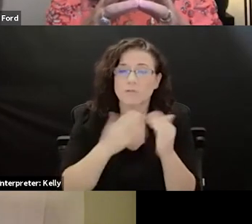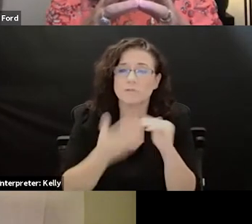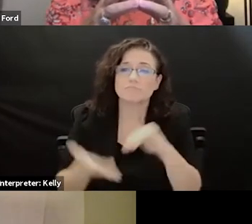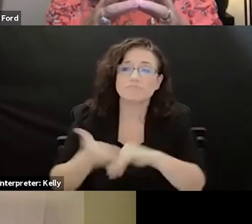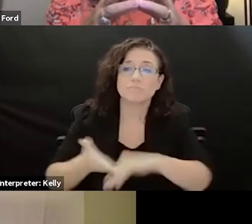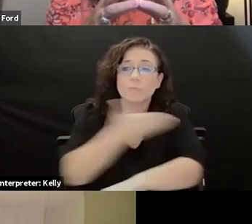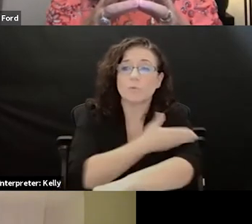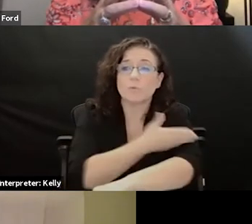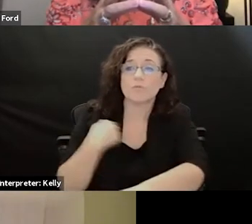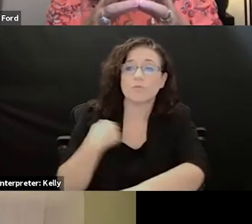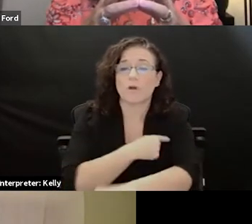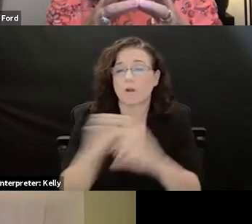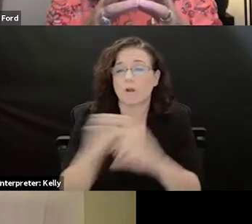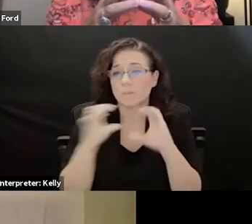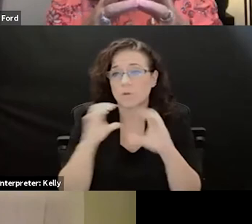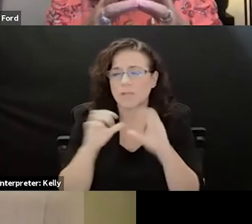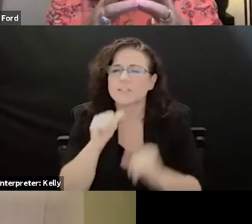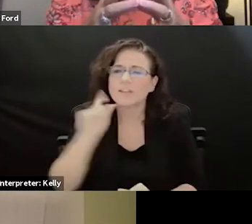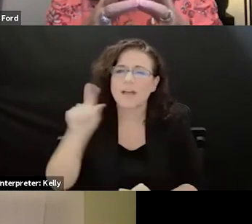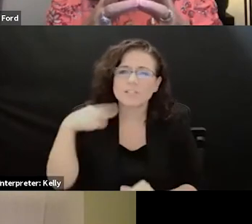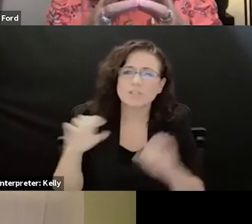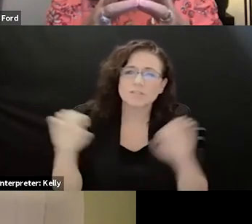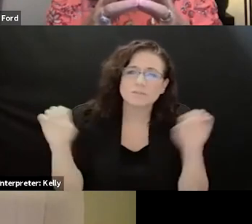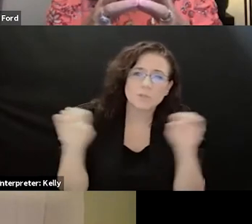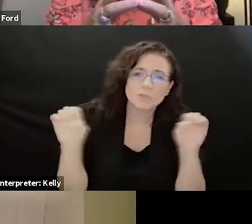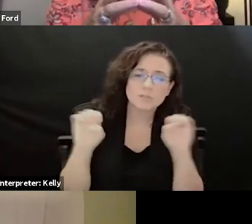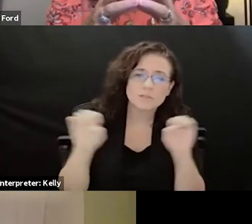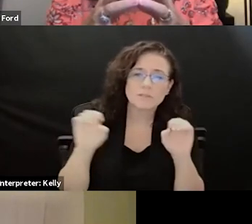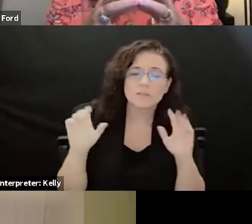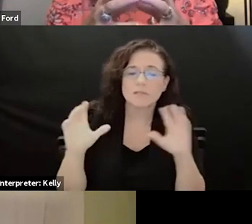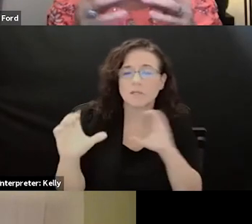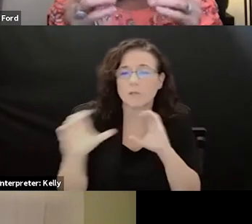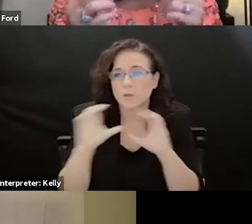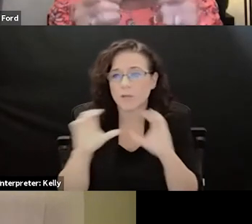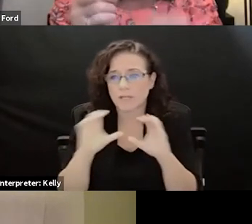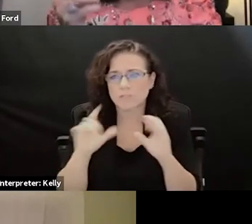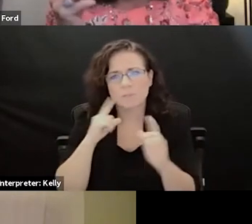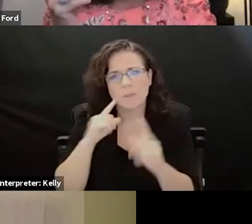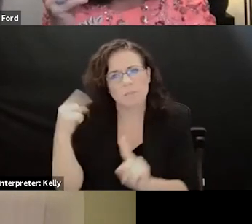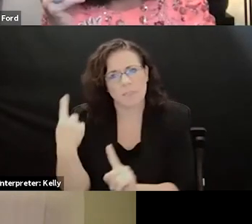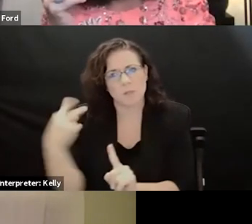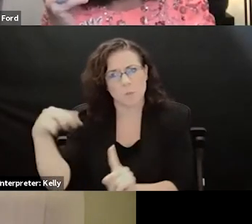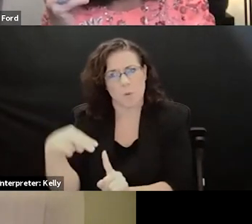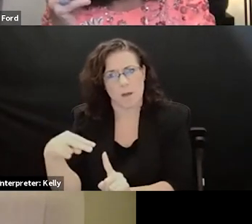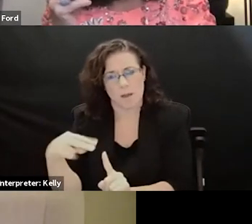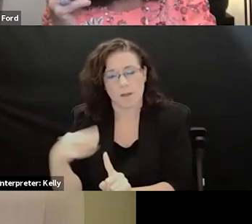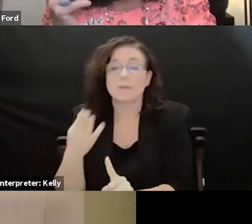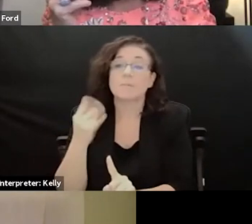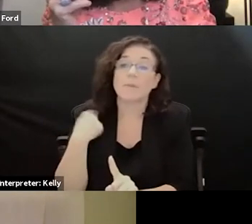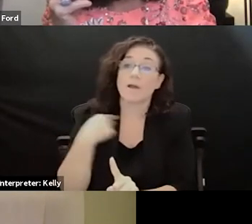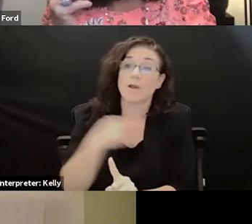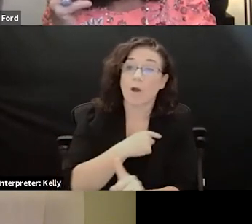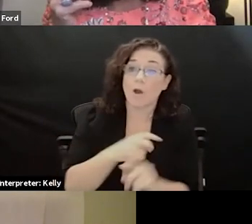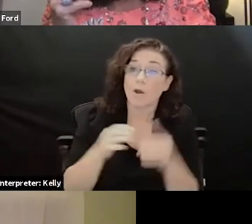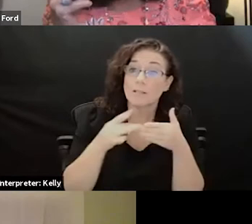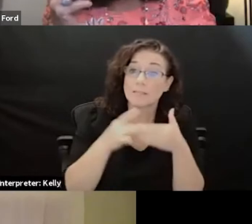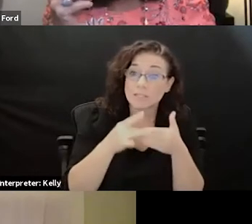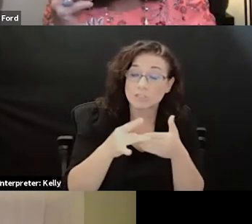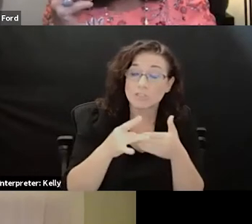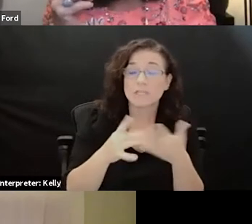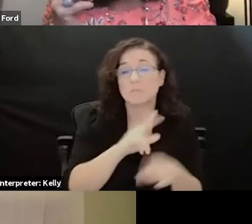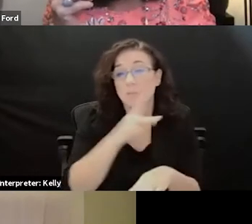communication is just one aspect of it the other part of it is the leadership development in our executive cabinet our principals and